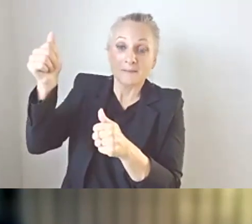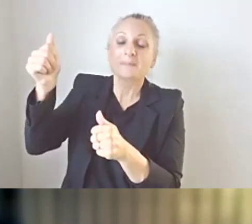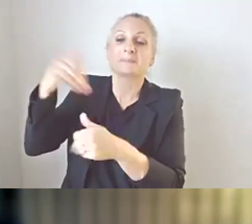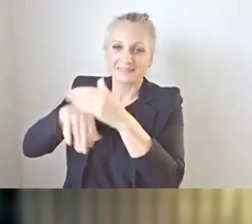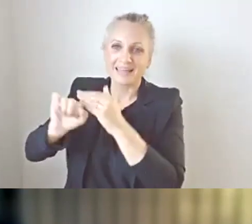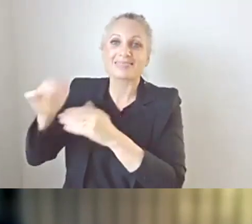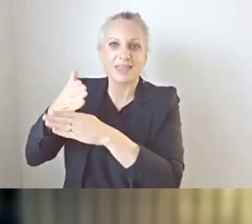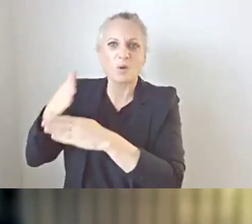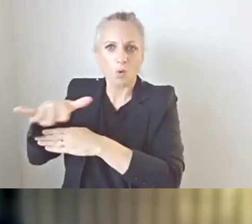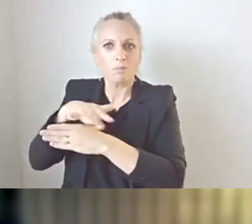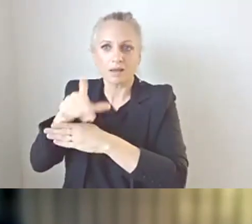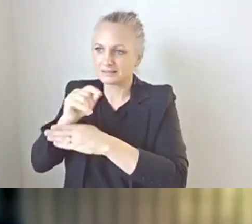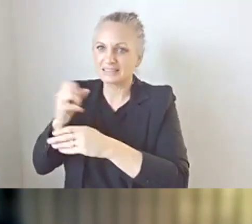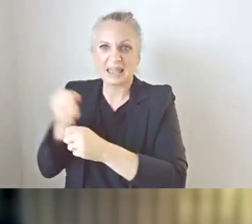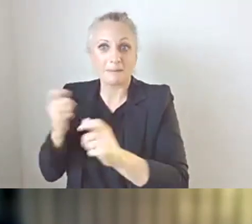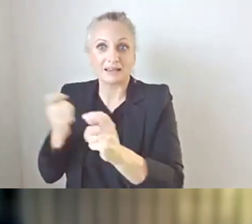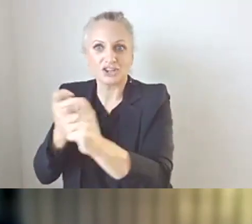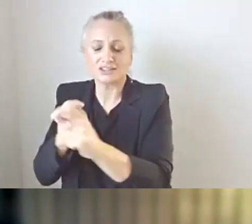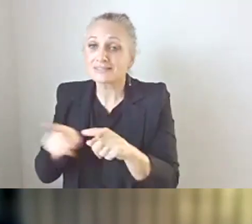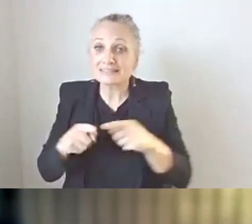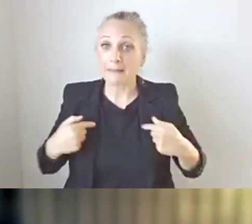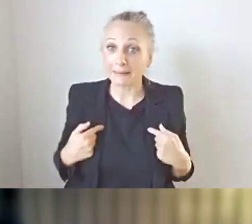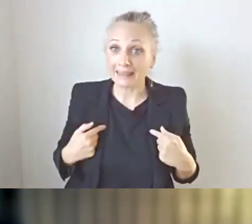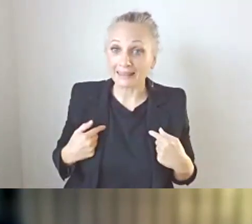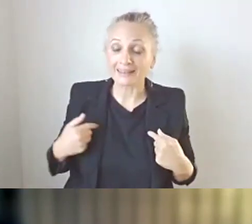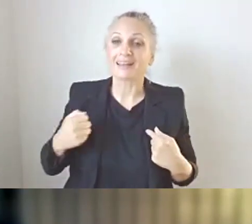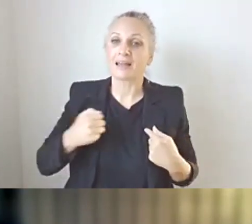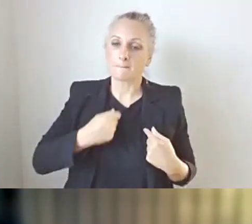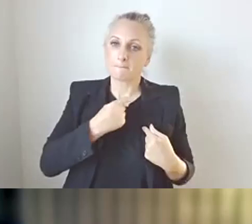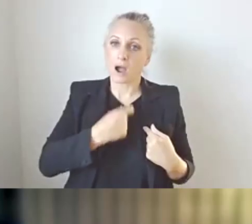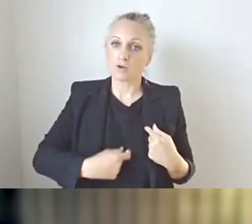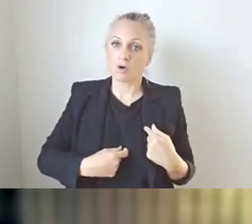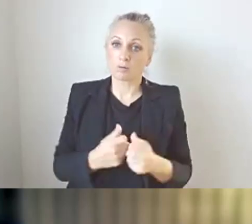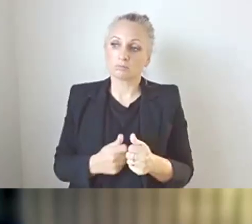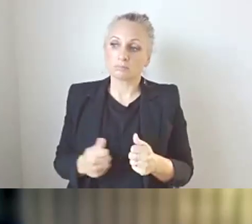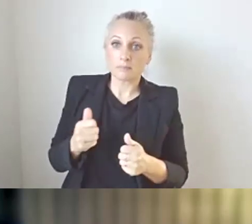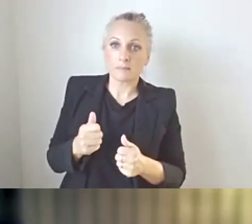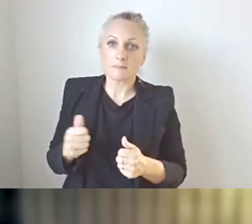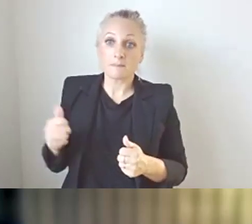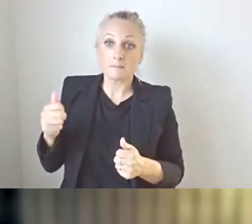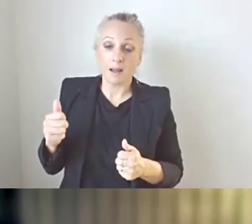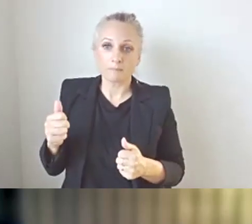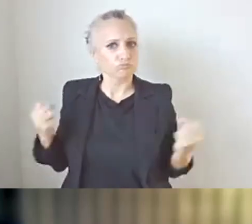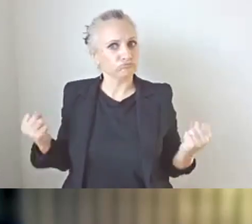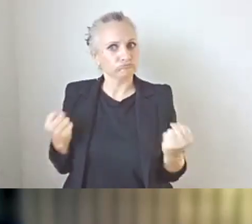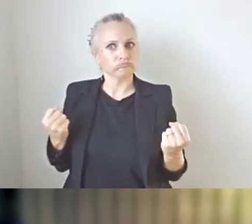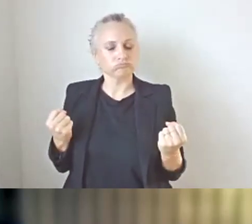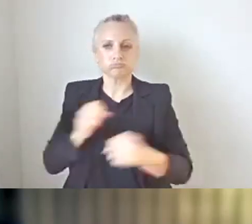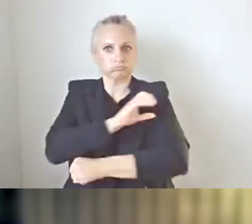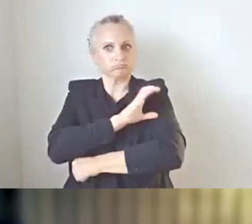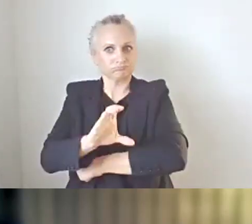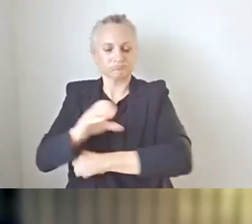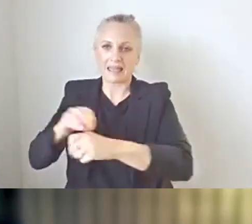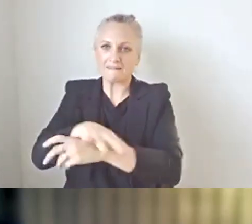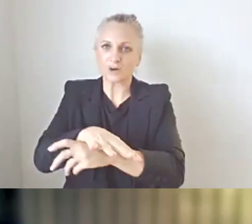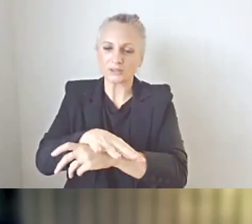up in these places, I'm going to make sure that this happens too. There's, we have